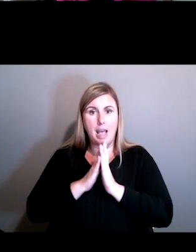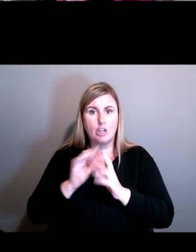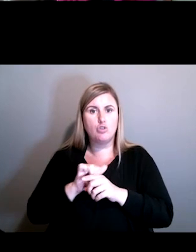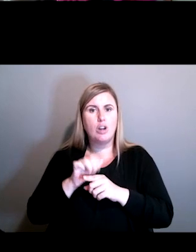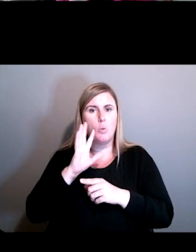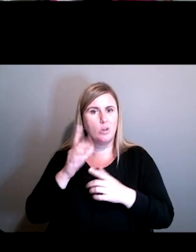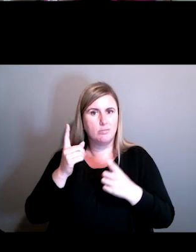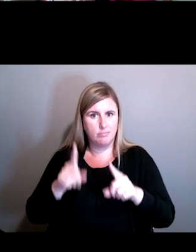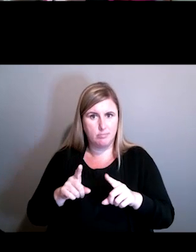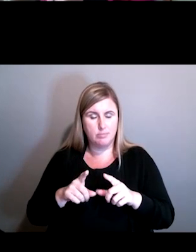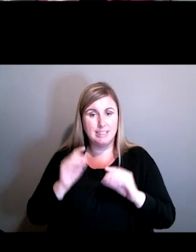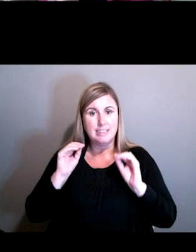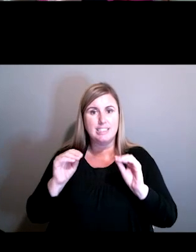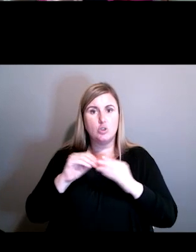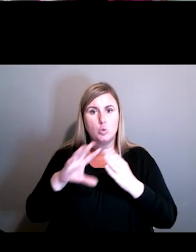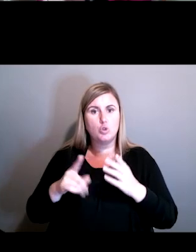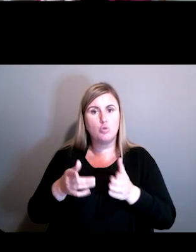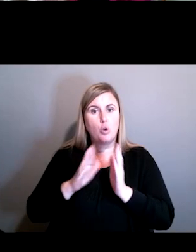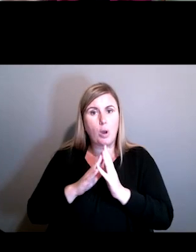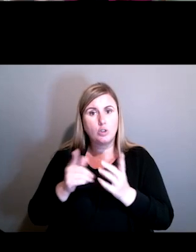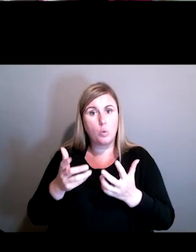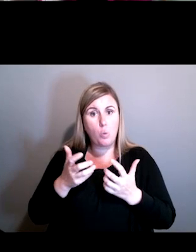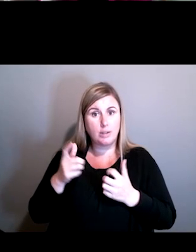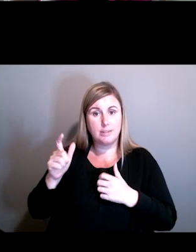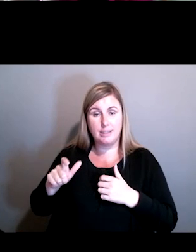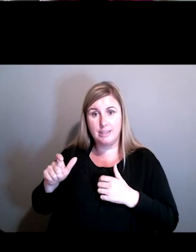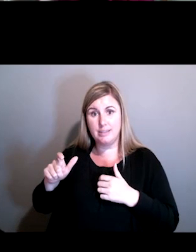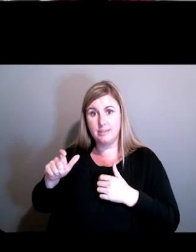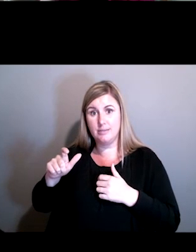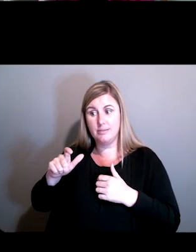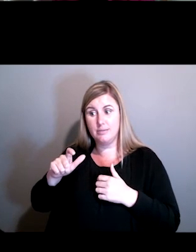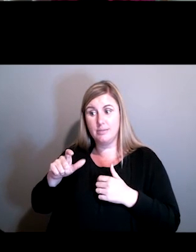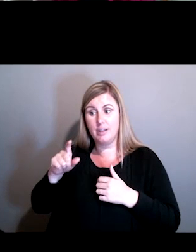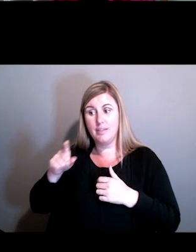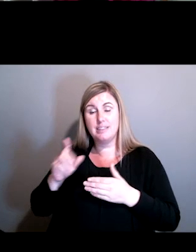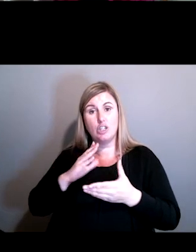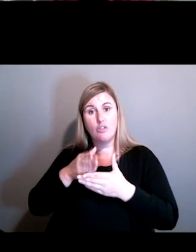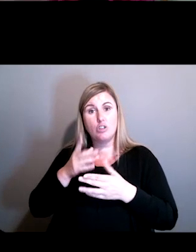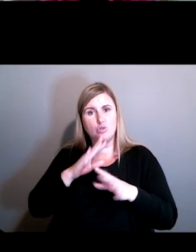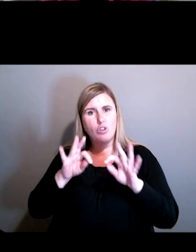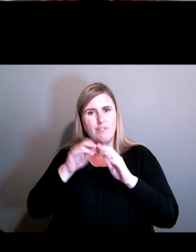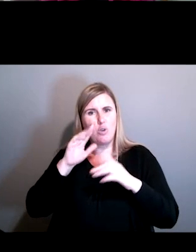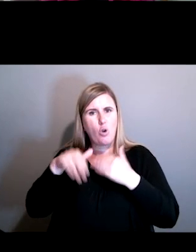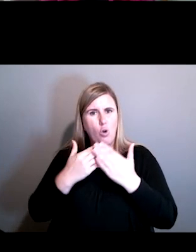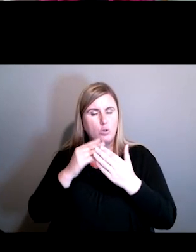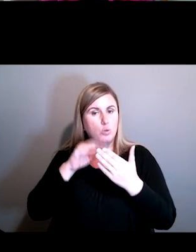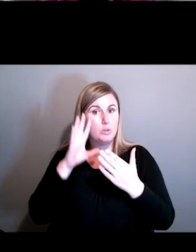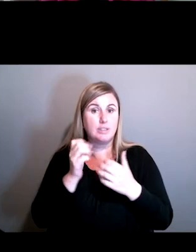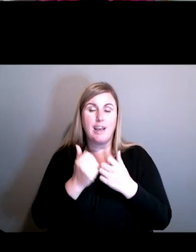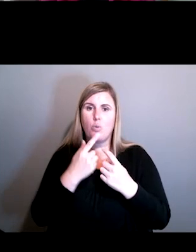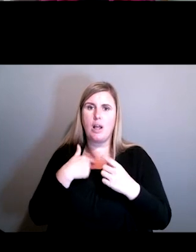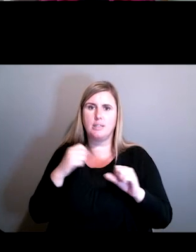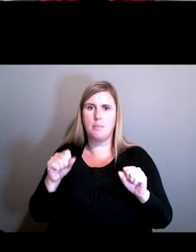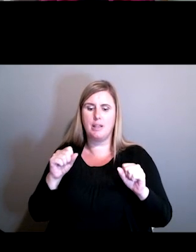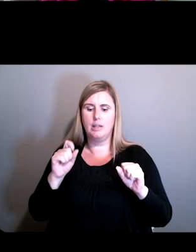to request their wants and needs. This intervention is critical for all students because everyone has the ability to have their wants and needs